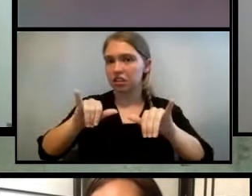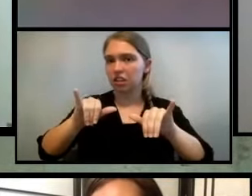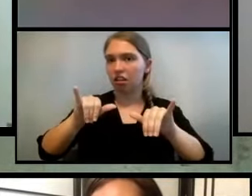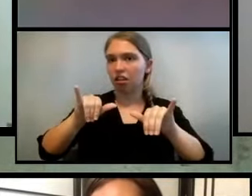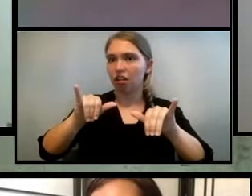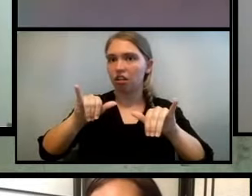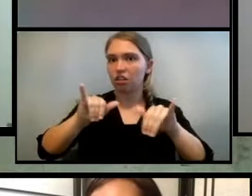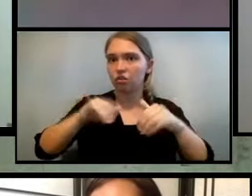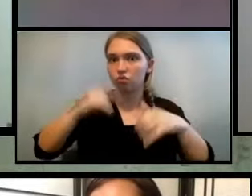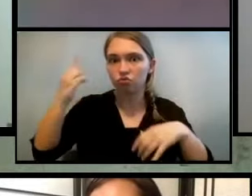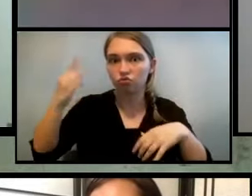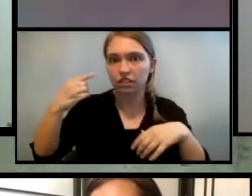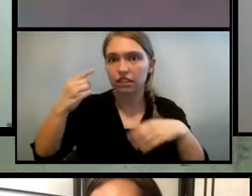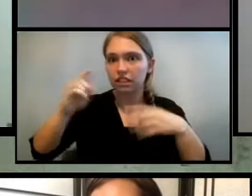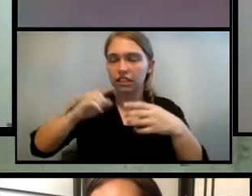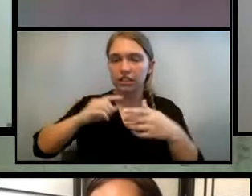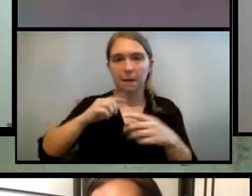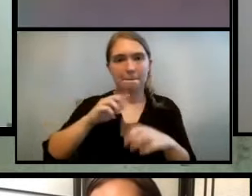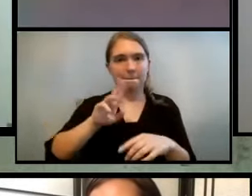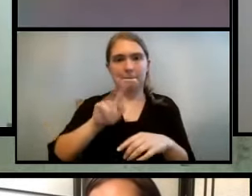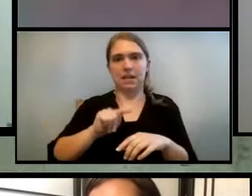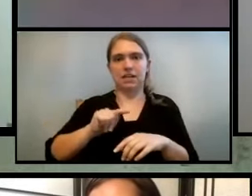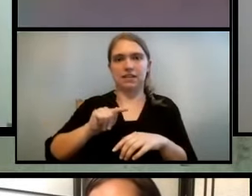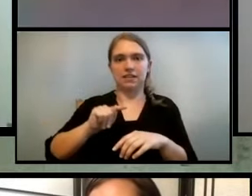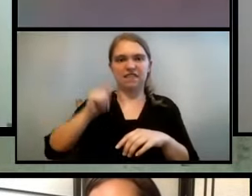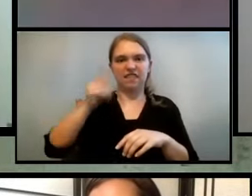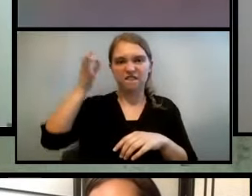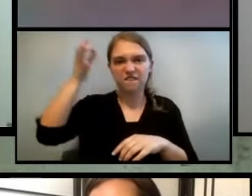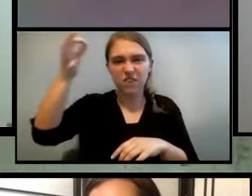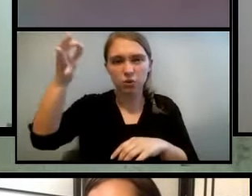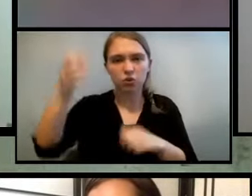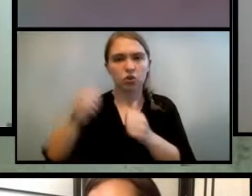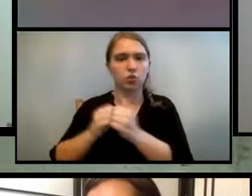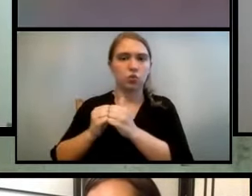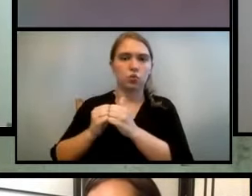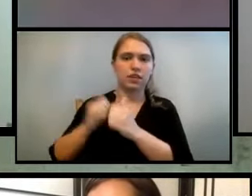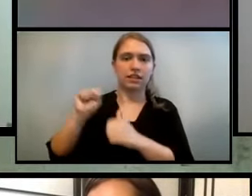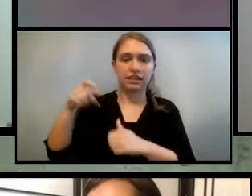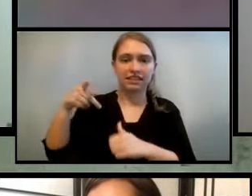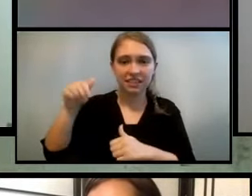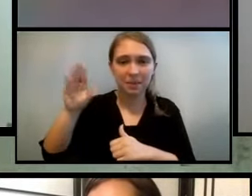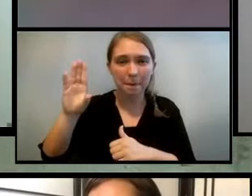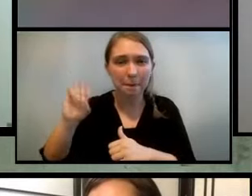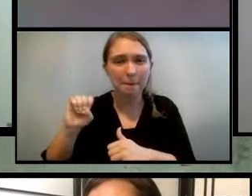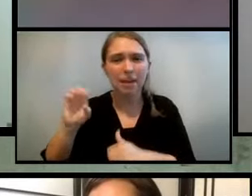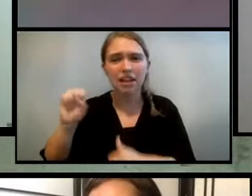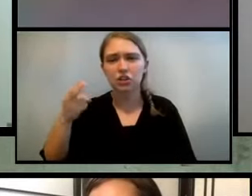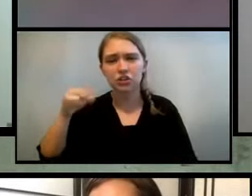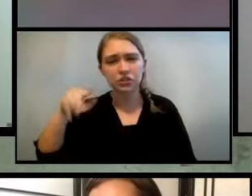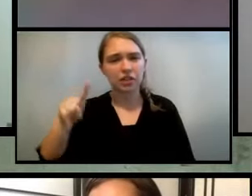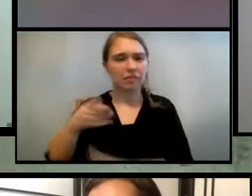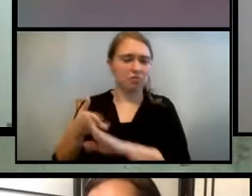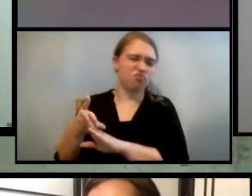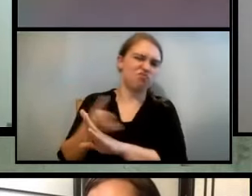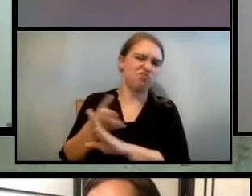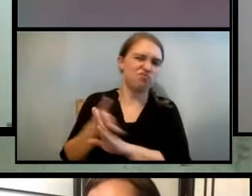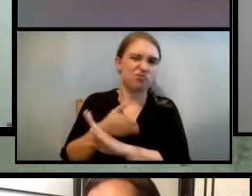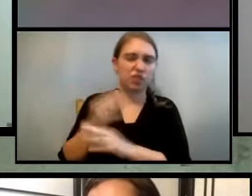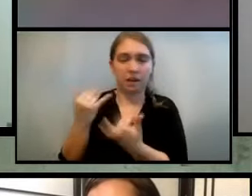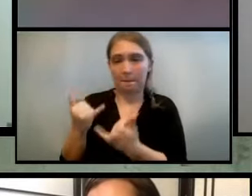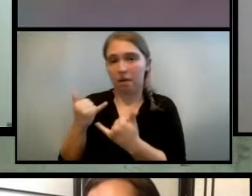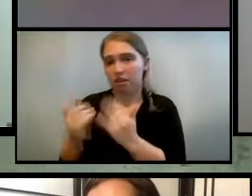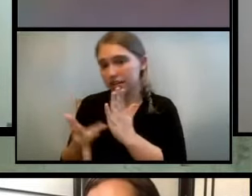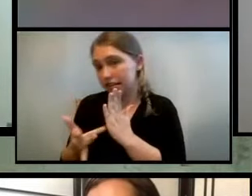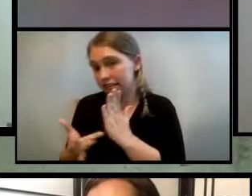futuristic, like with spaceships, instead of being pre-modern technology. And some readers love those and some